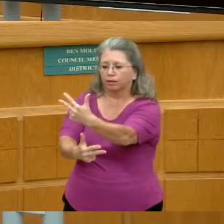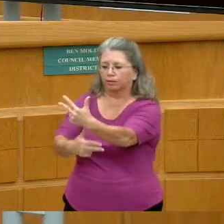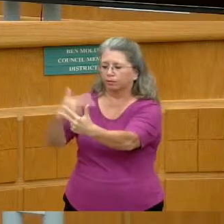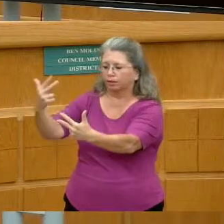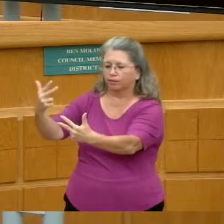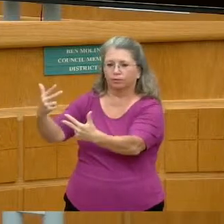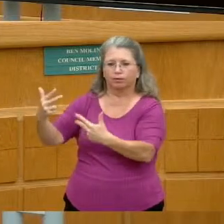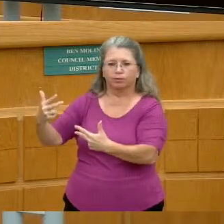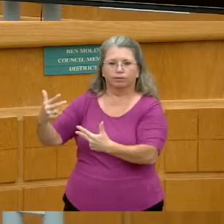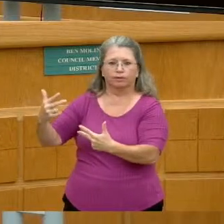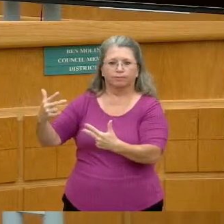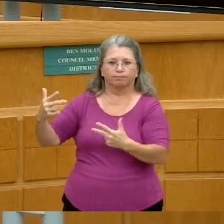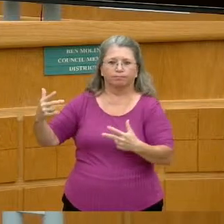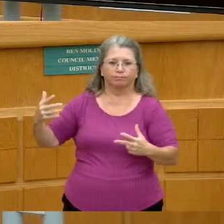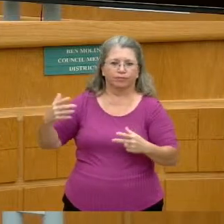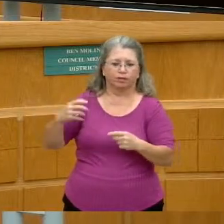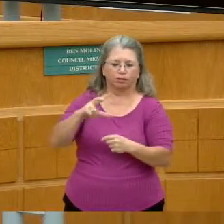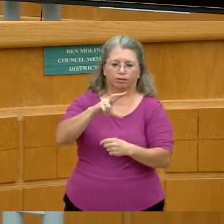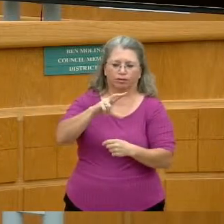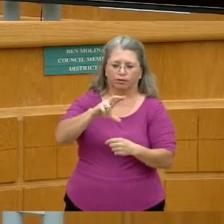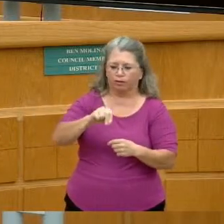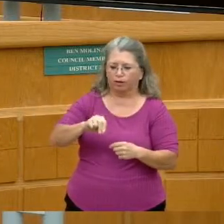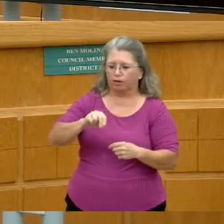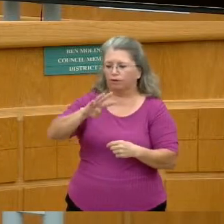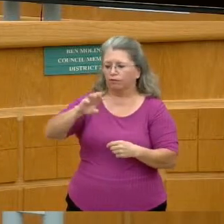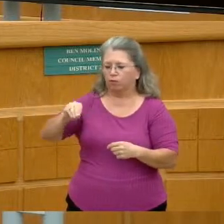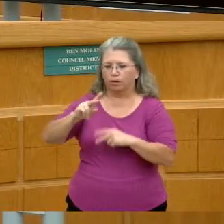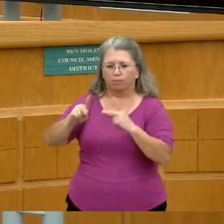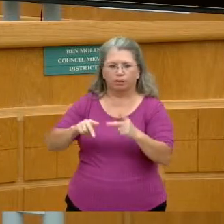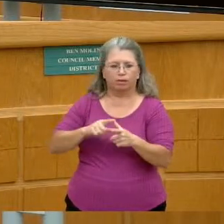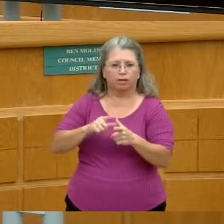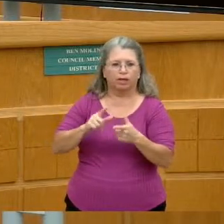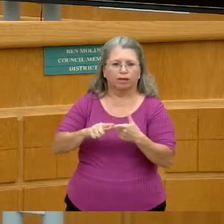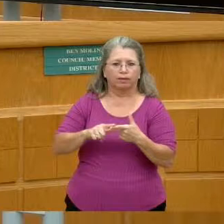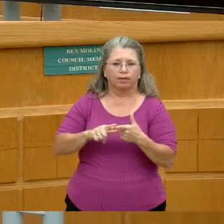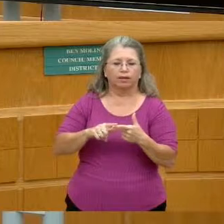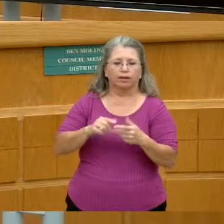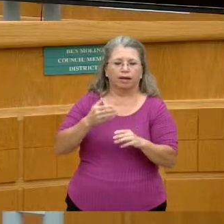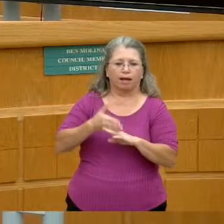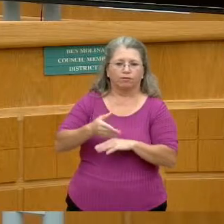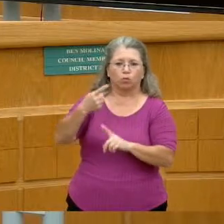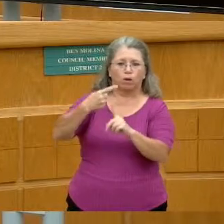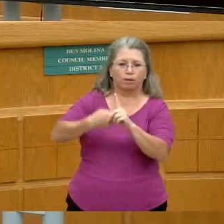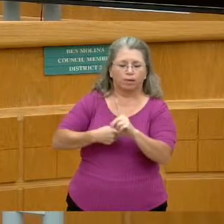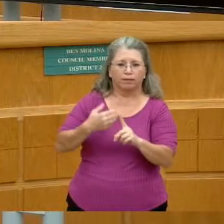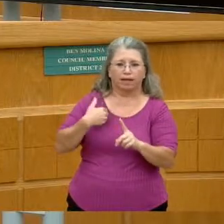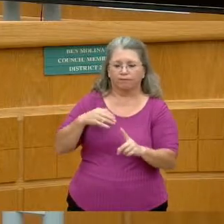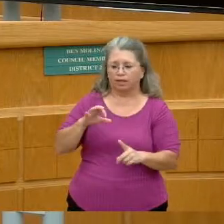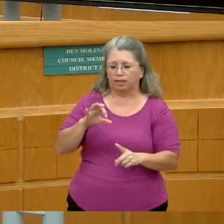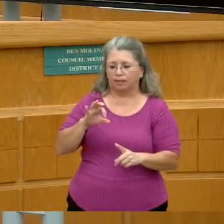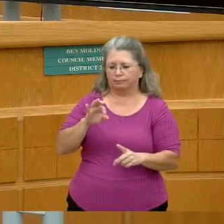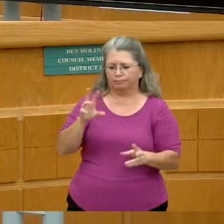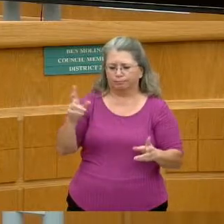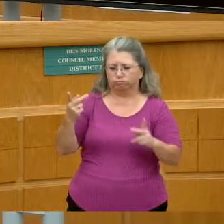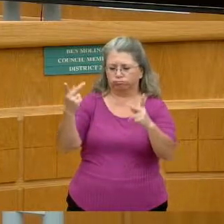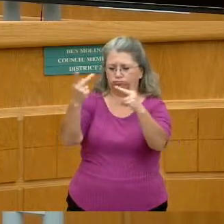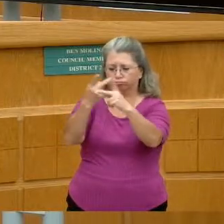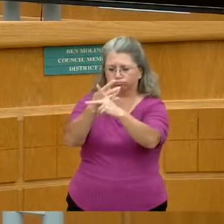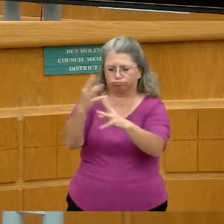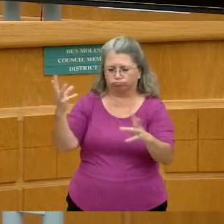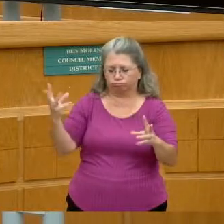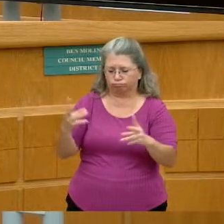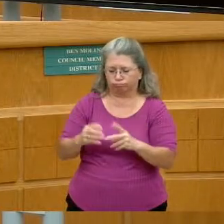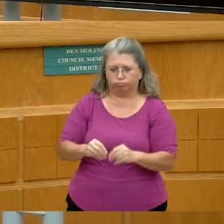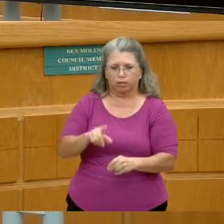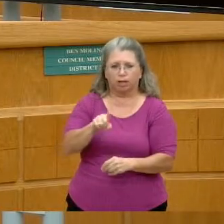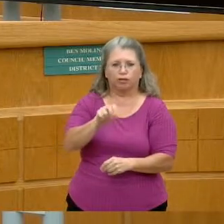10. And then after 4 weeks, 92 infected from those 30, which leads to 136 people